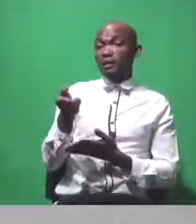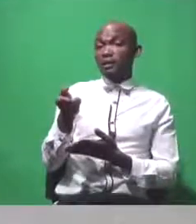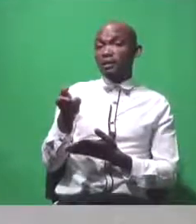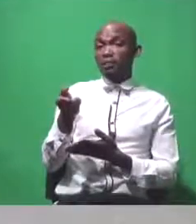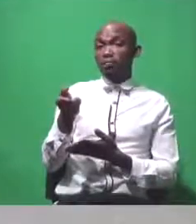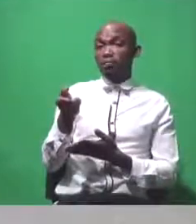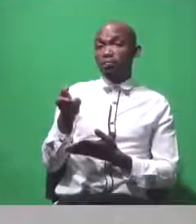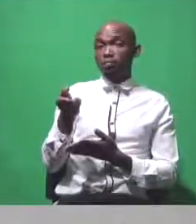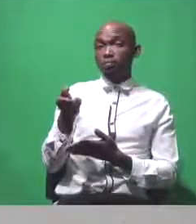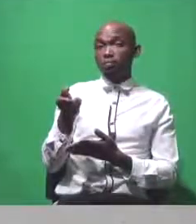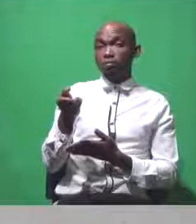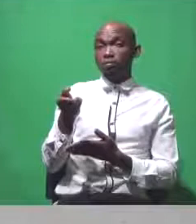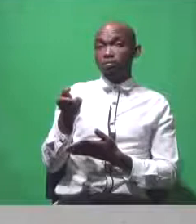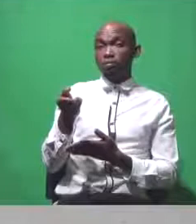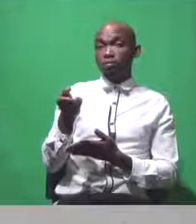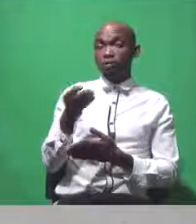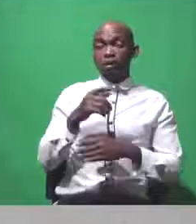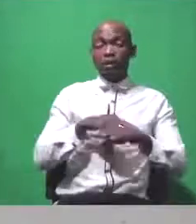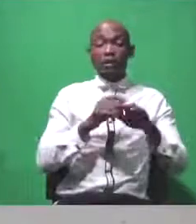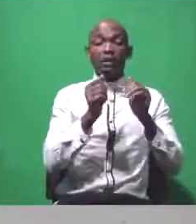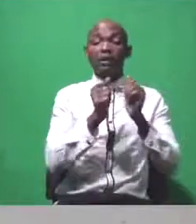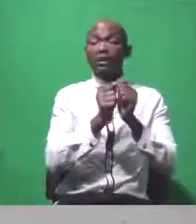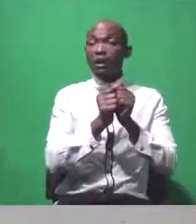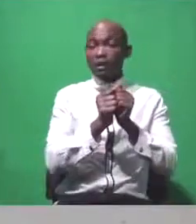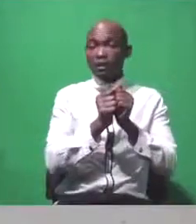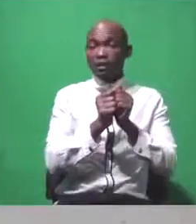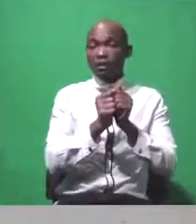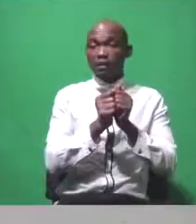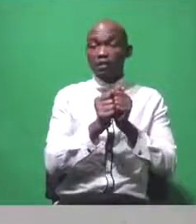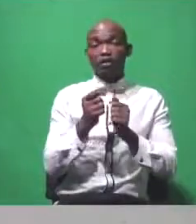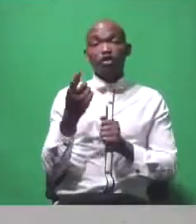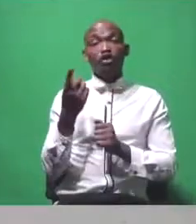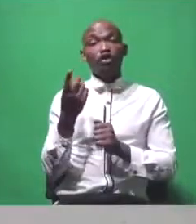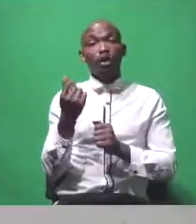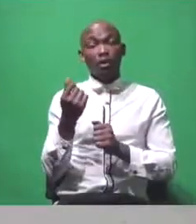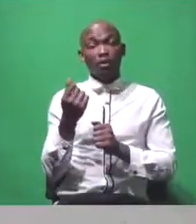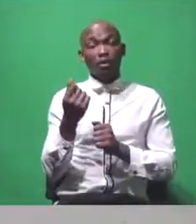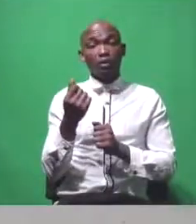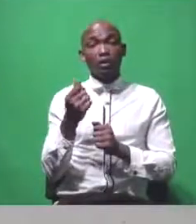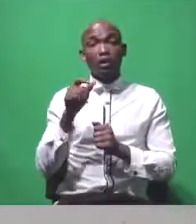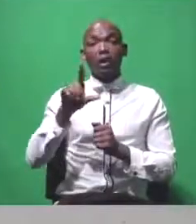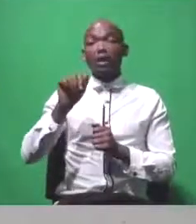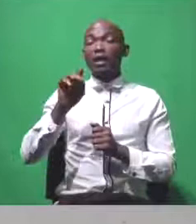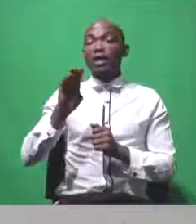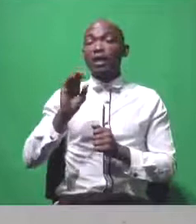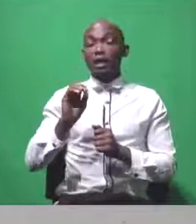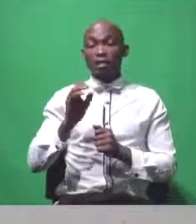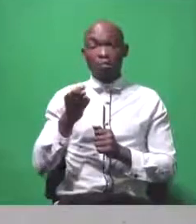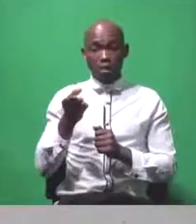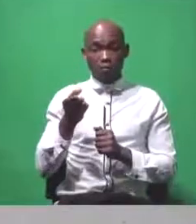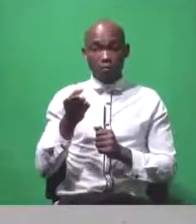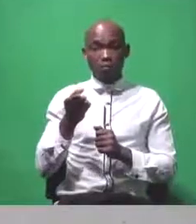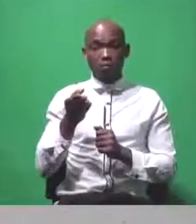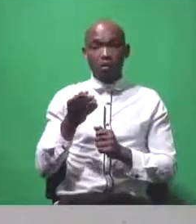Sundry expenses, 10 shillings. Labor, 18 shillings. And